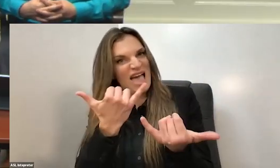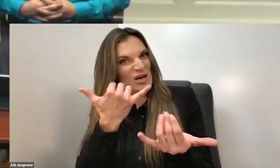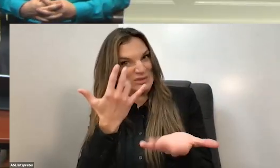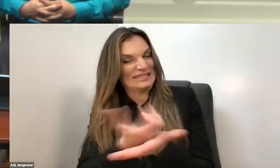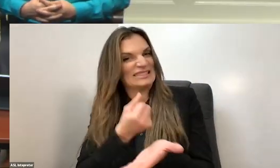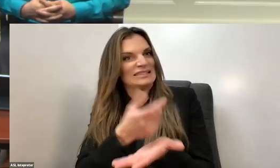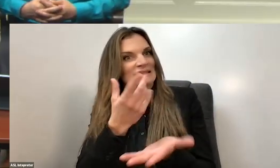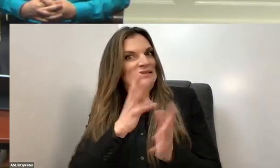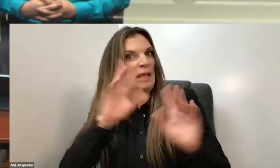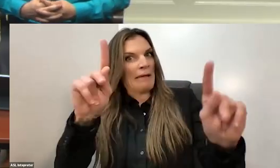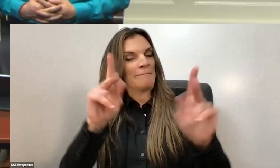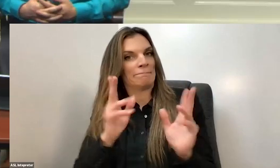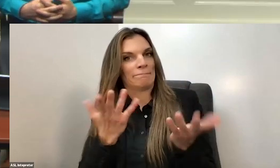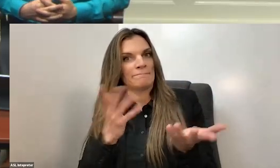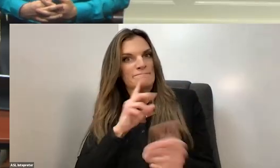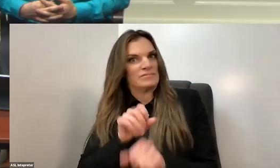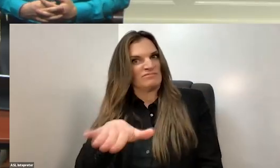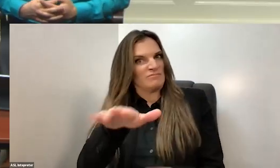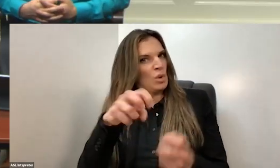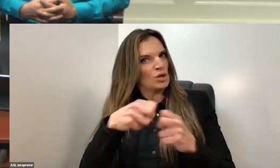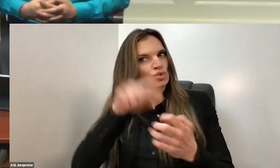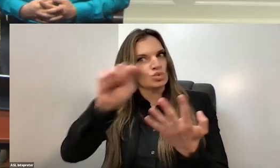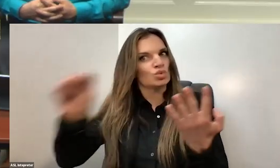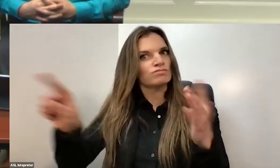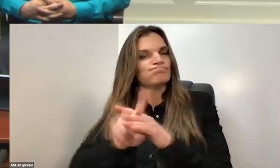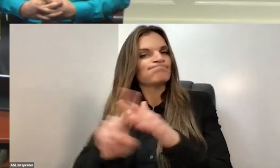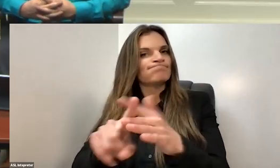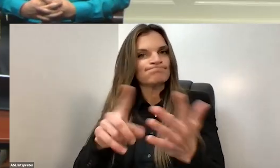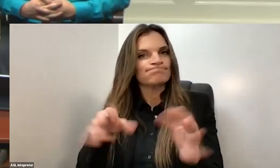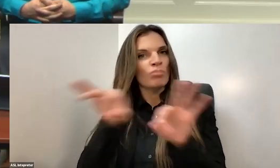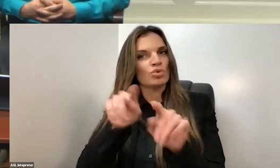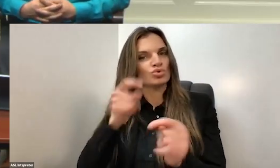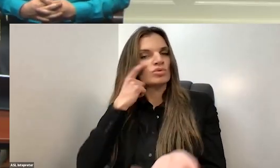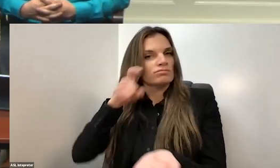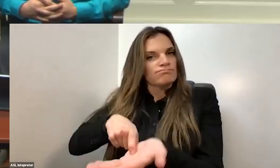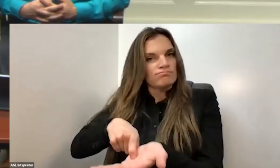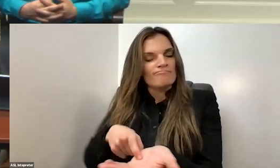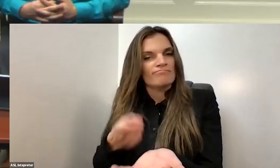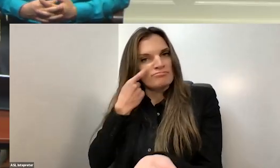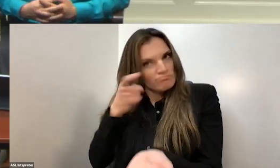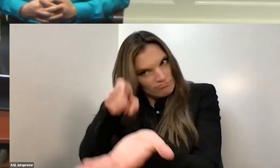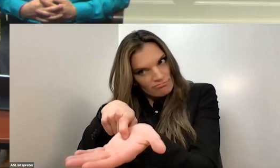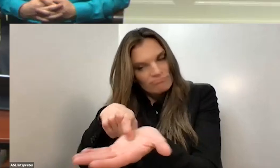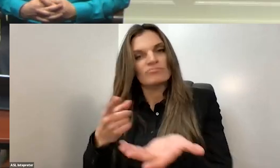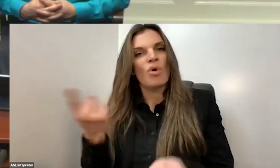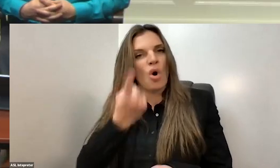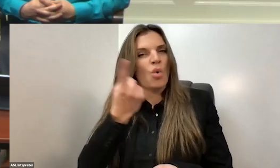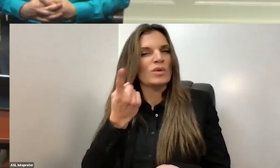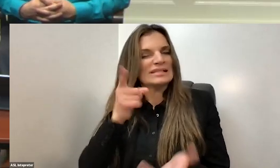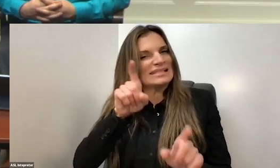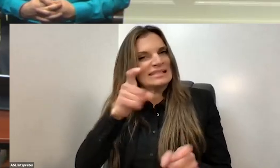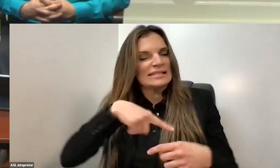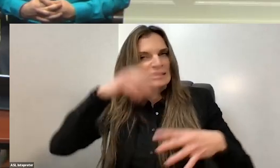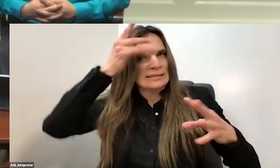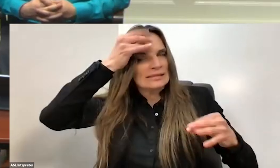be speaking up and getting involved and finding out, like, and asking that question everywhere and always. Well, what